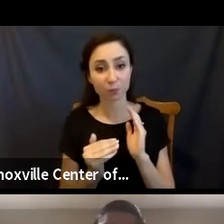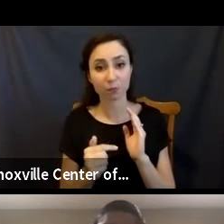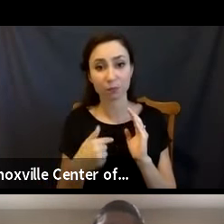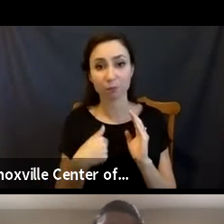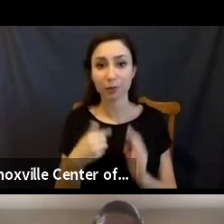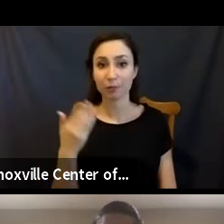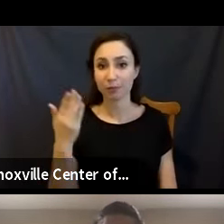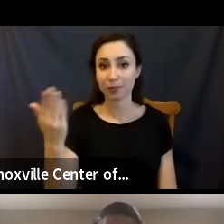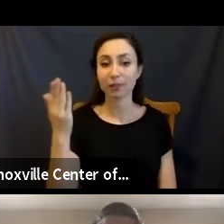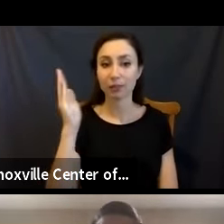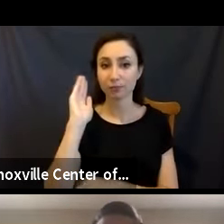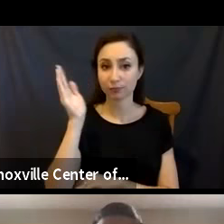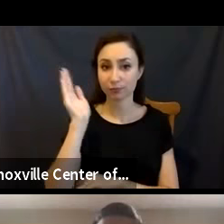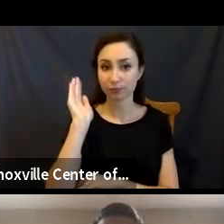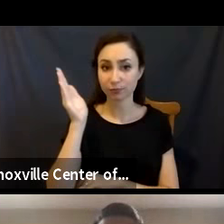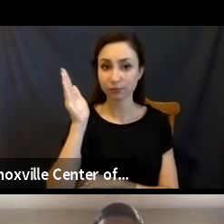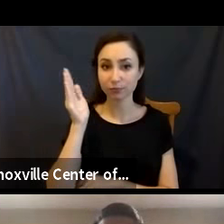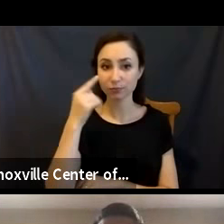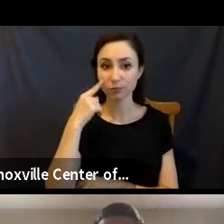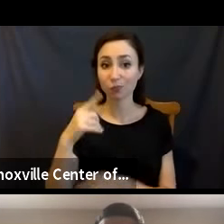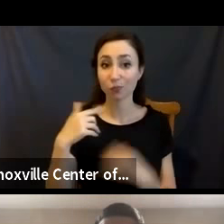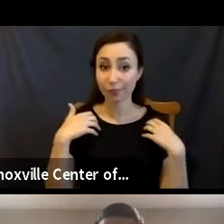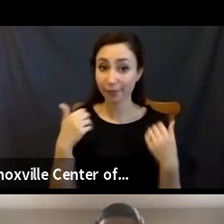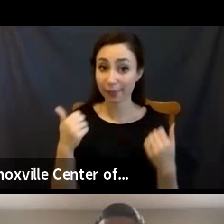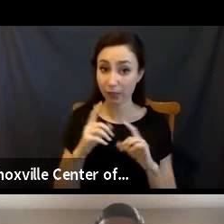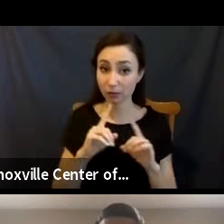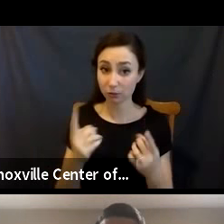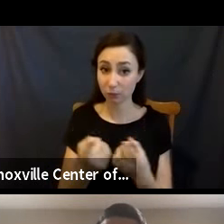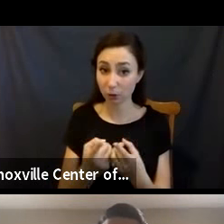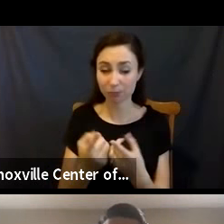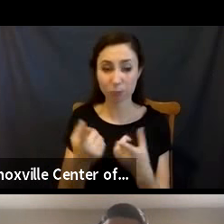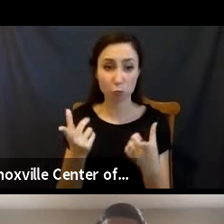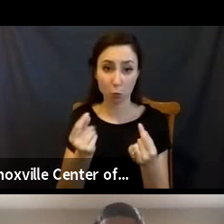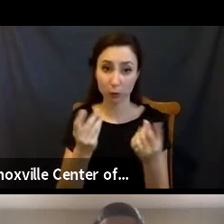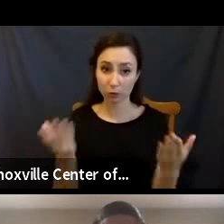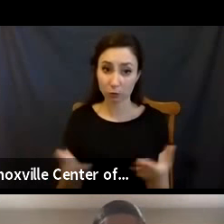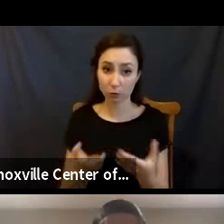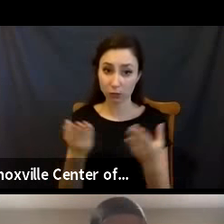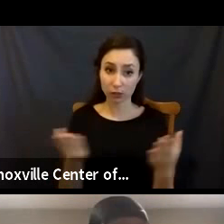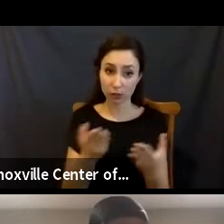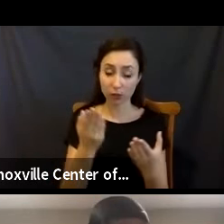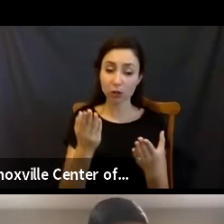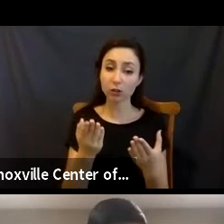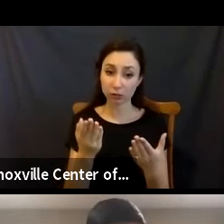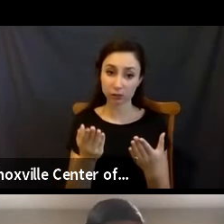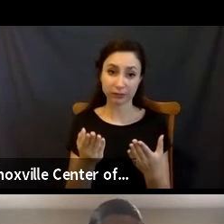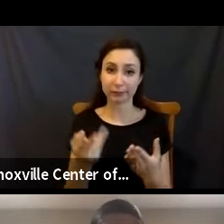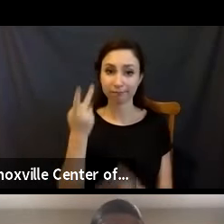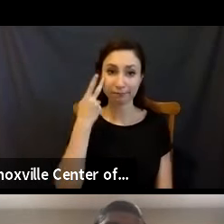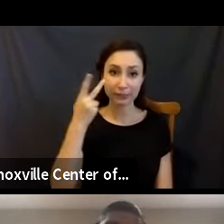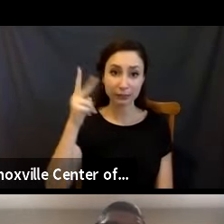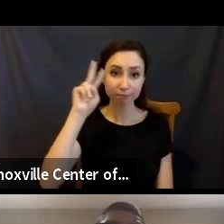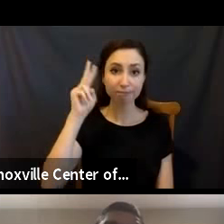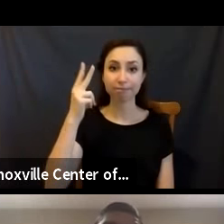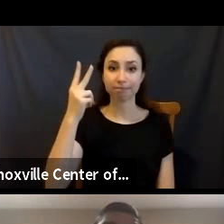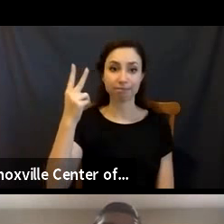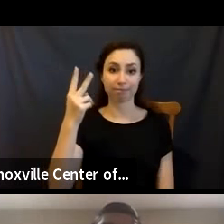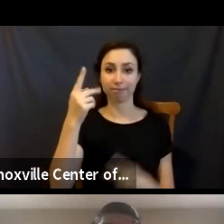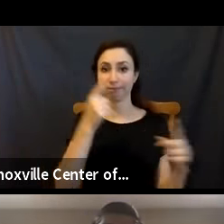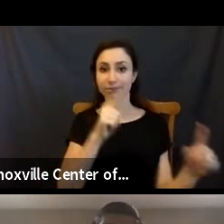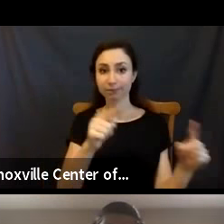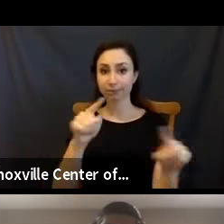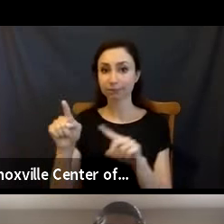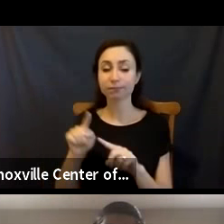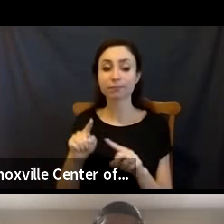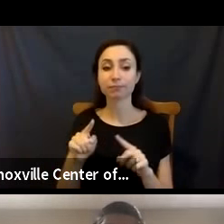speaking to the health department and what we do, and some things, misinformation that seems to be floating around about